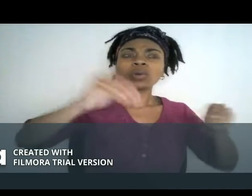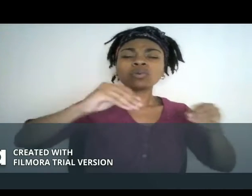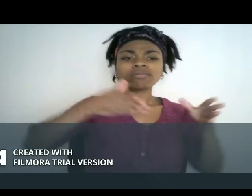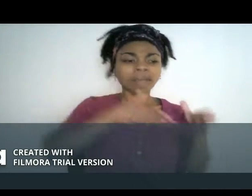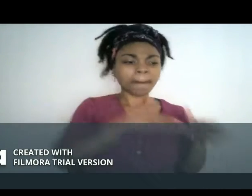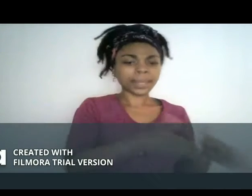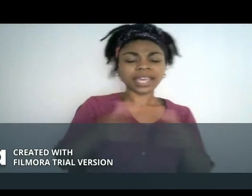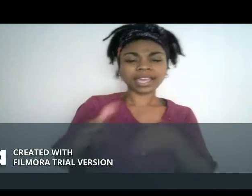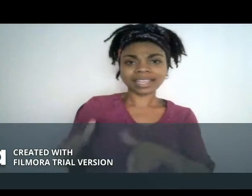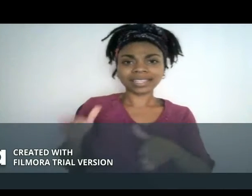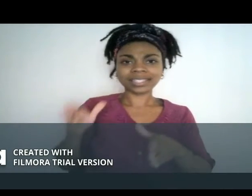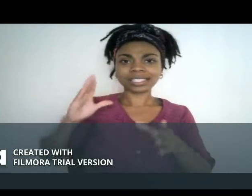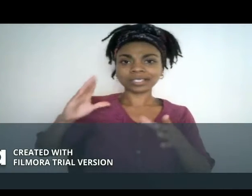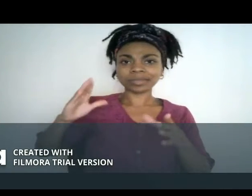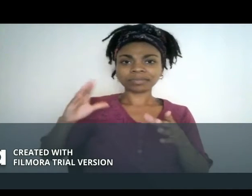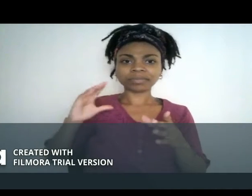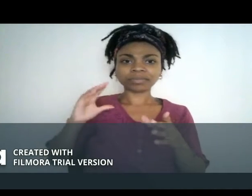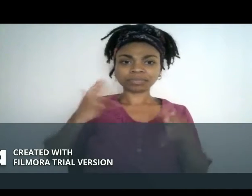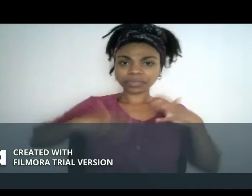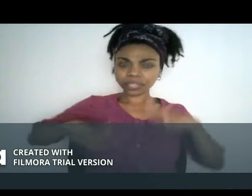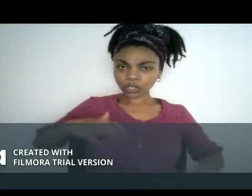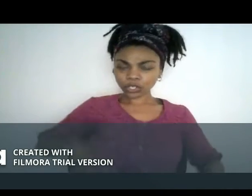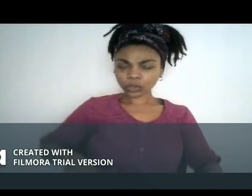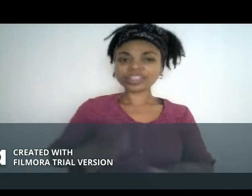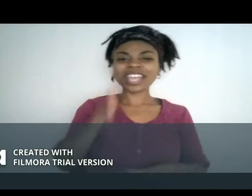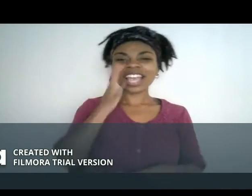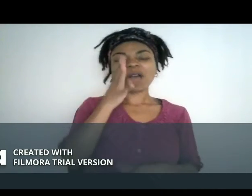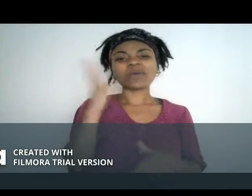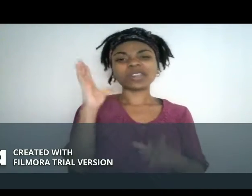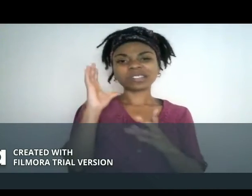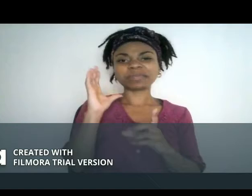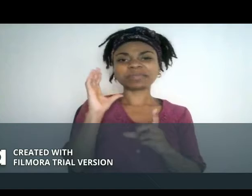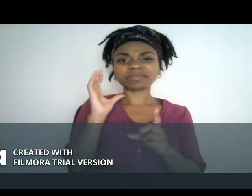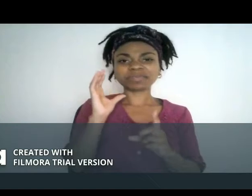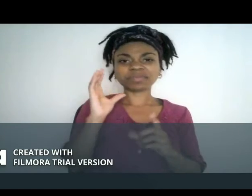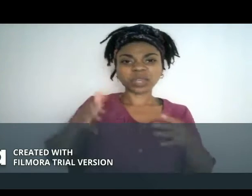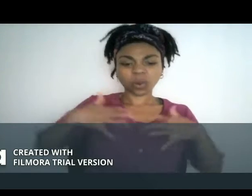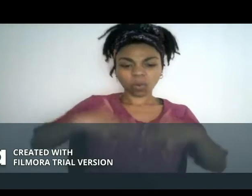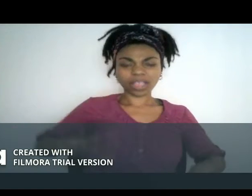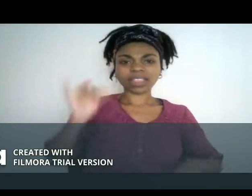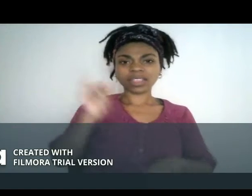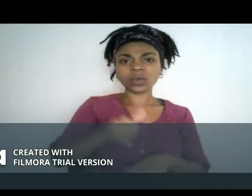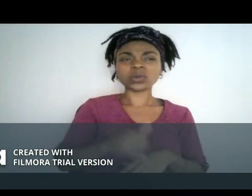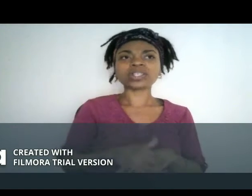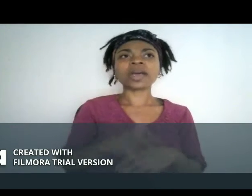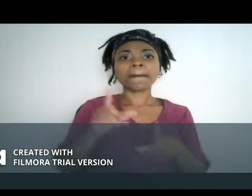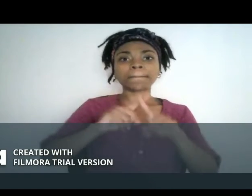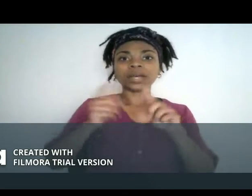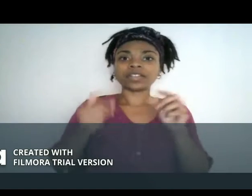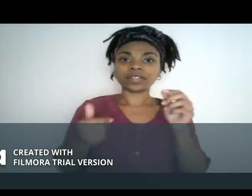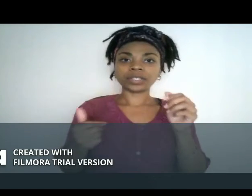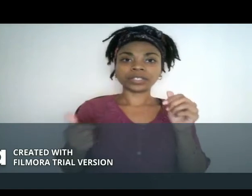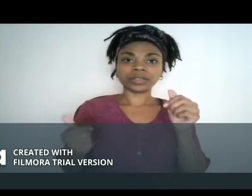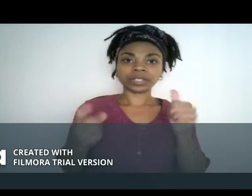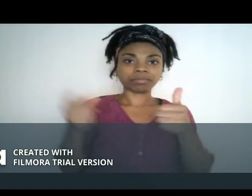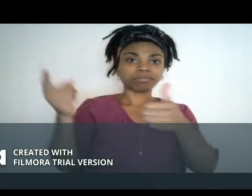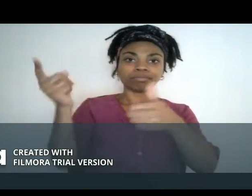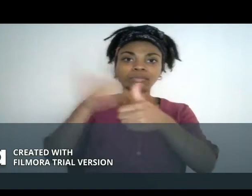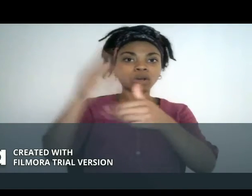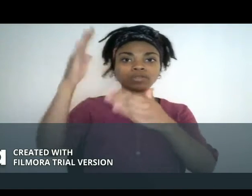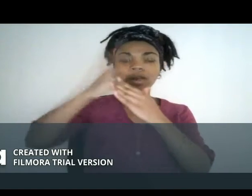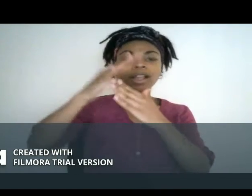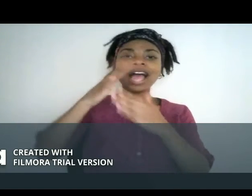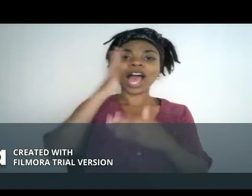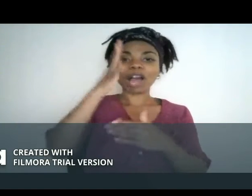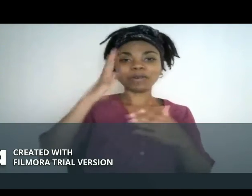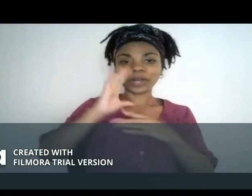know, loose, very loose pantsuit. And I probably will wear those, but for the most part, it will be dresses. I don't want to